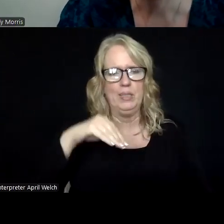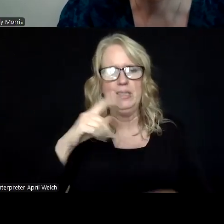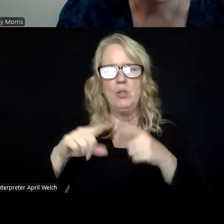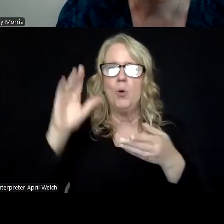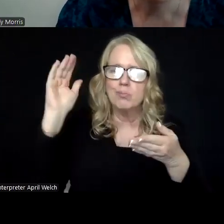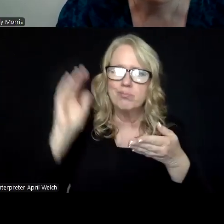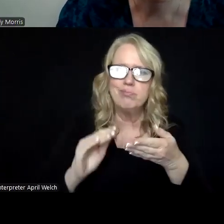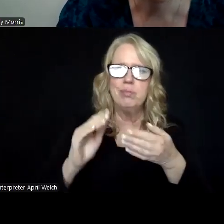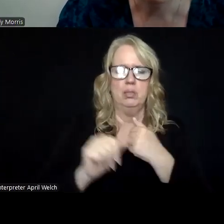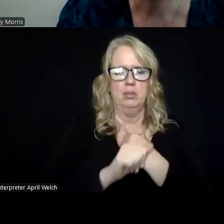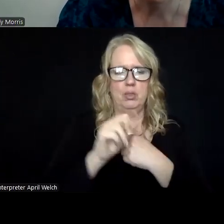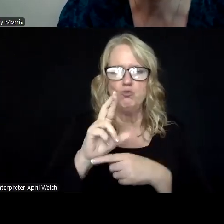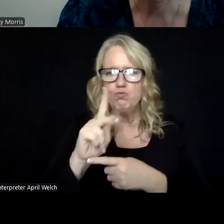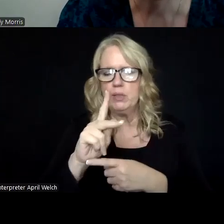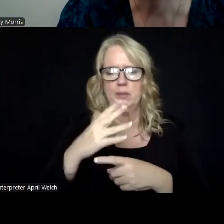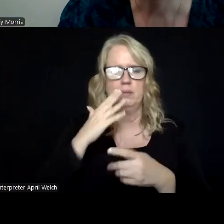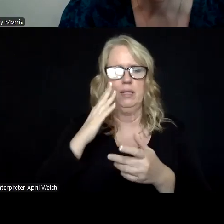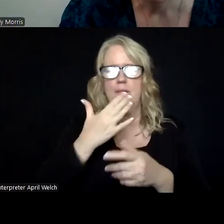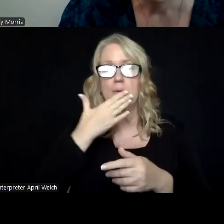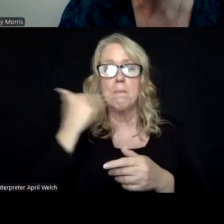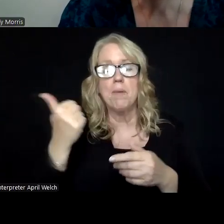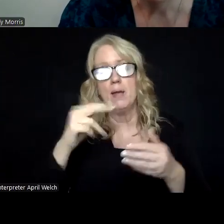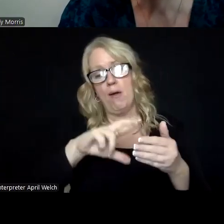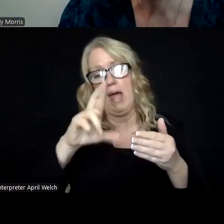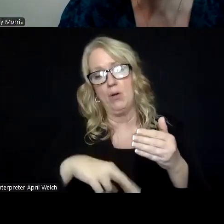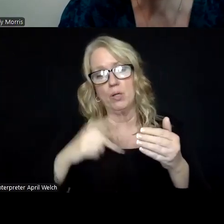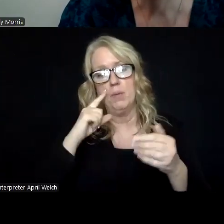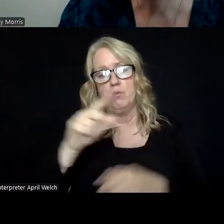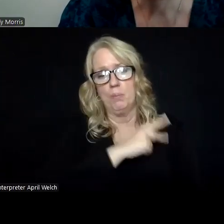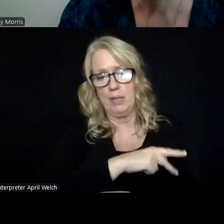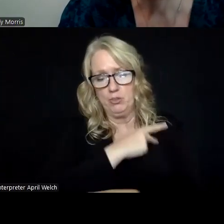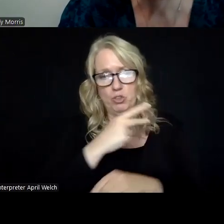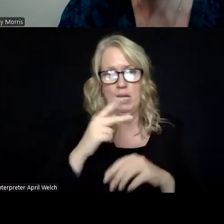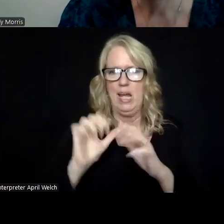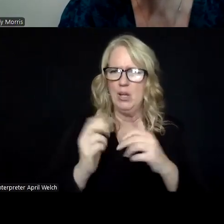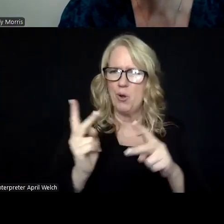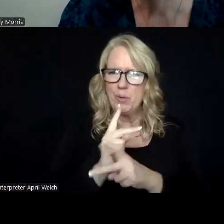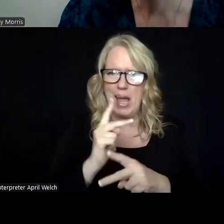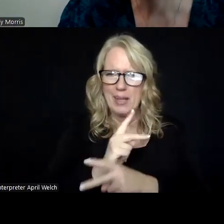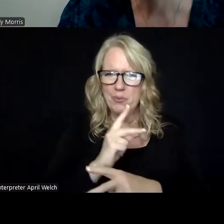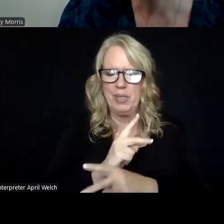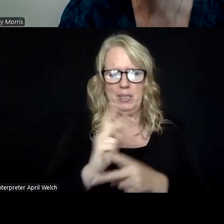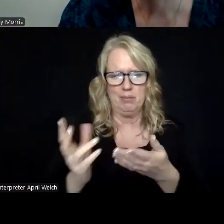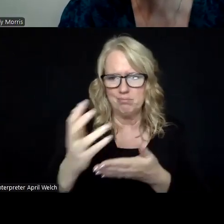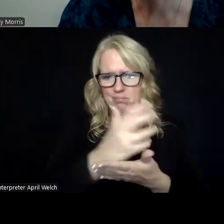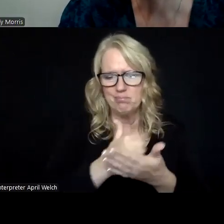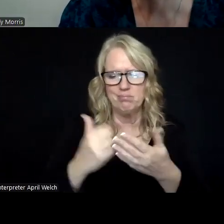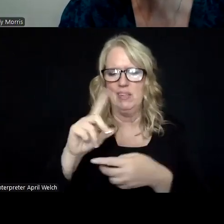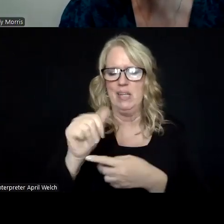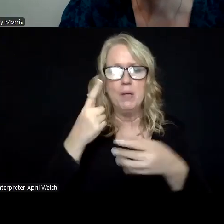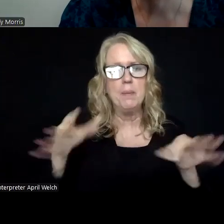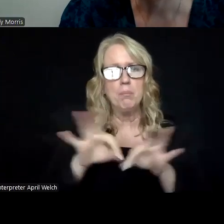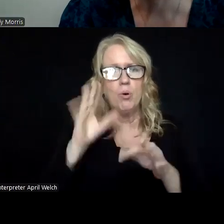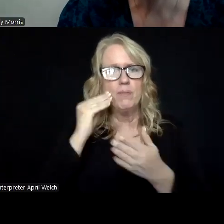or providing for better patient outcomes? And are we aggregating the data we need that's important for our funders, such